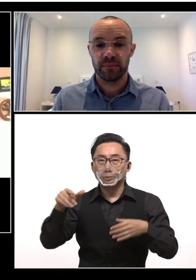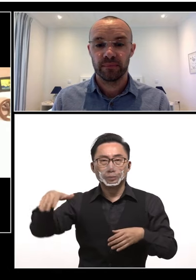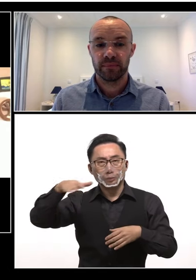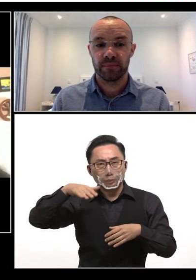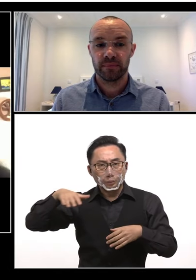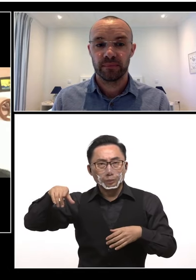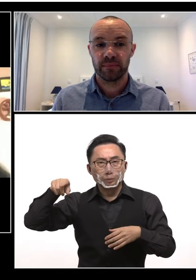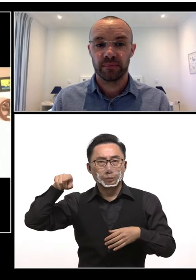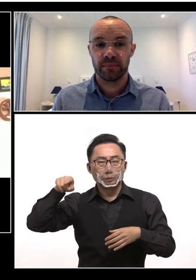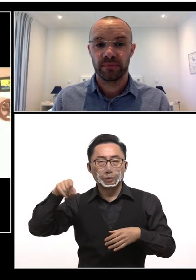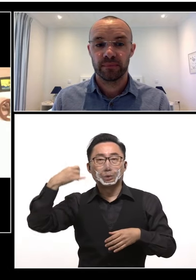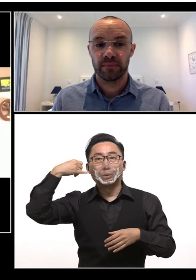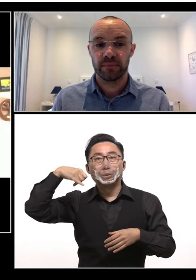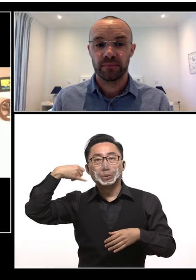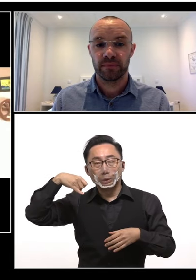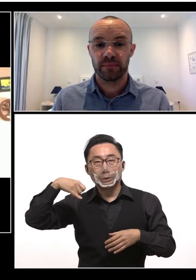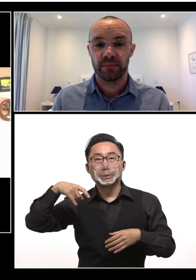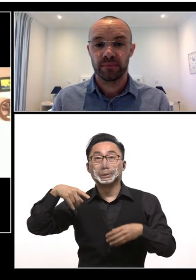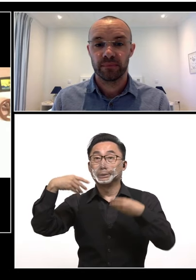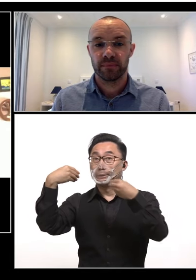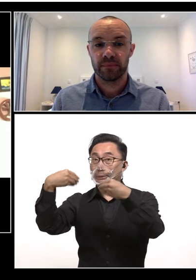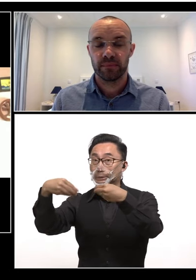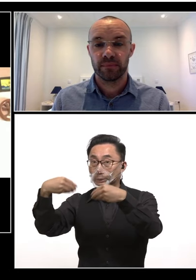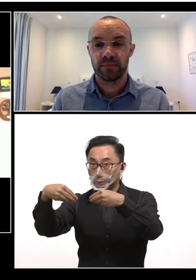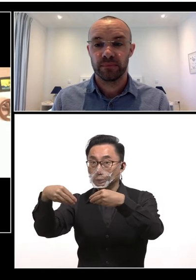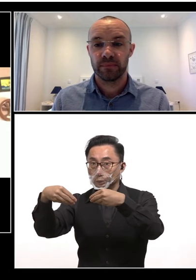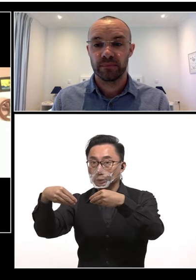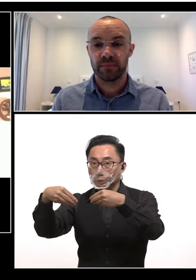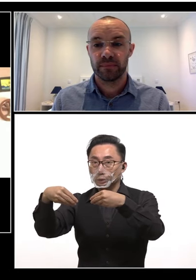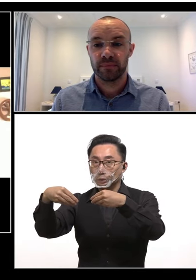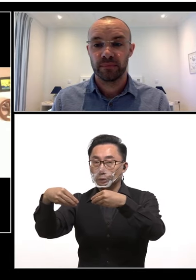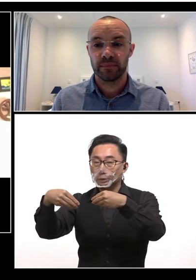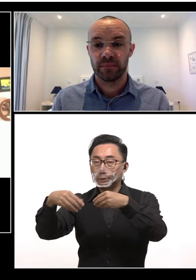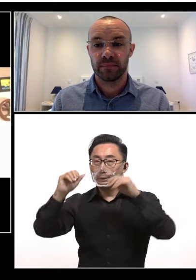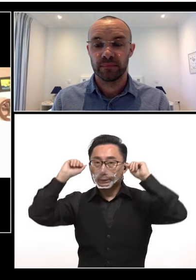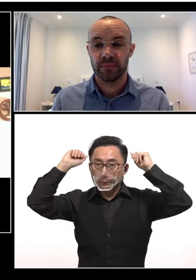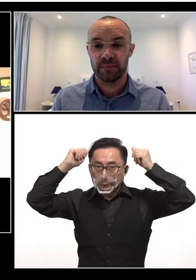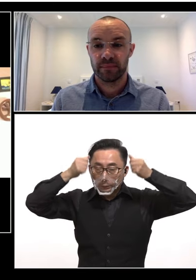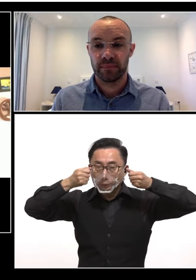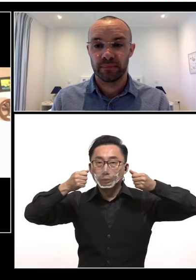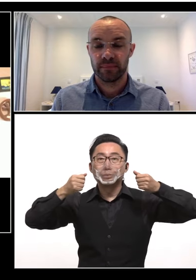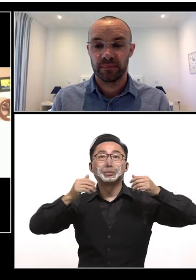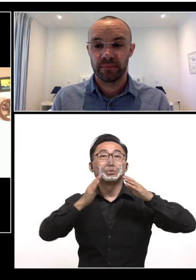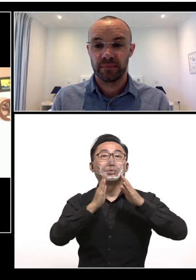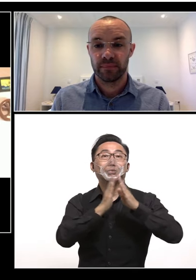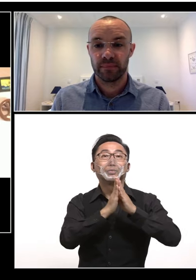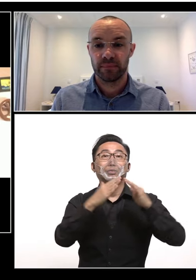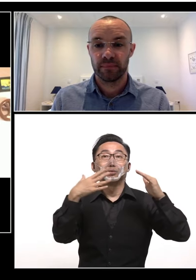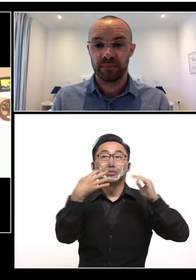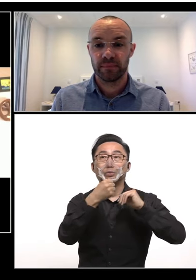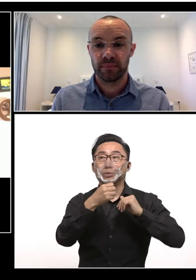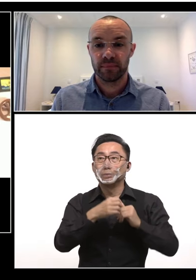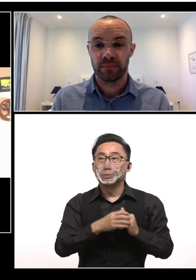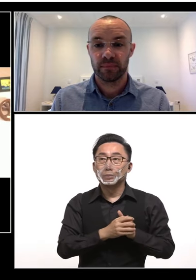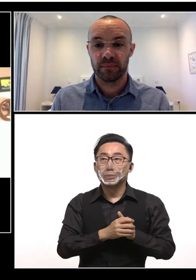Lepe was teaching in Paris, setting up the first school for deaf children. That was the first school. And Alexander Graham Bell came along